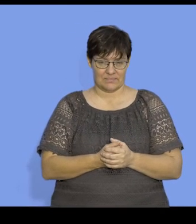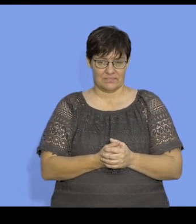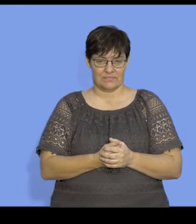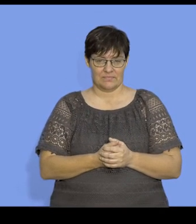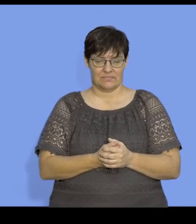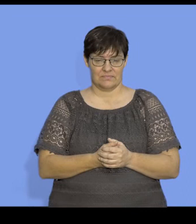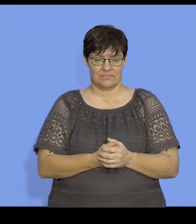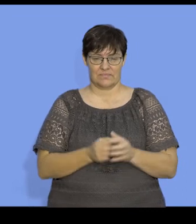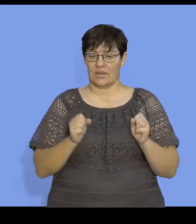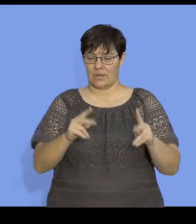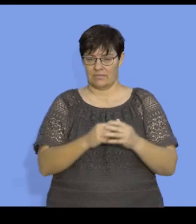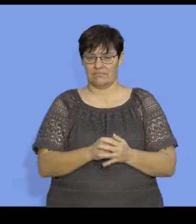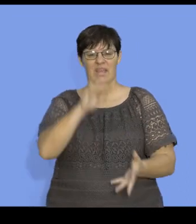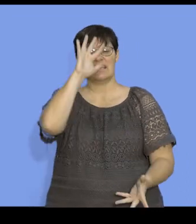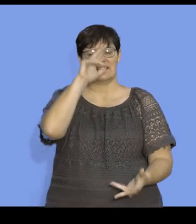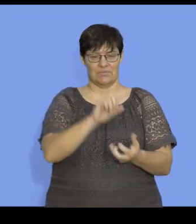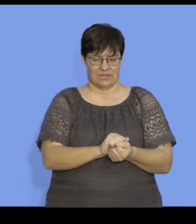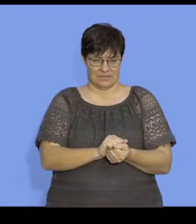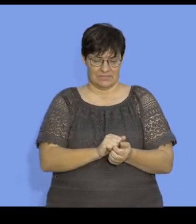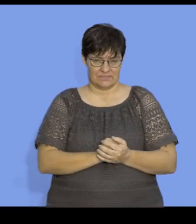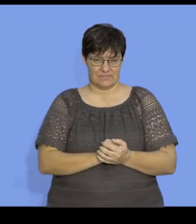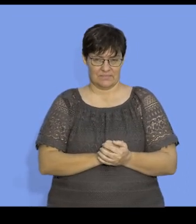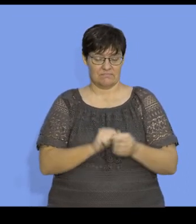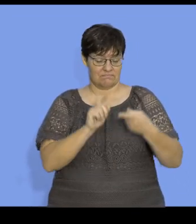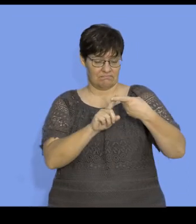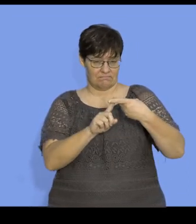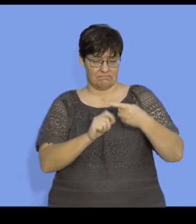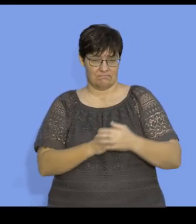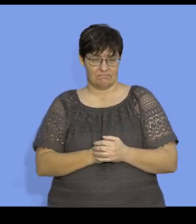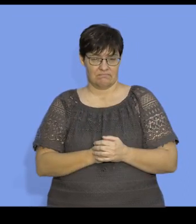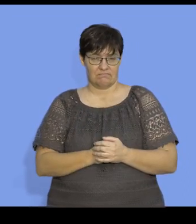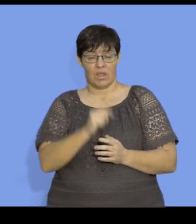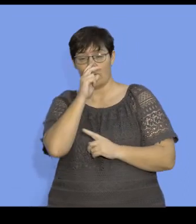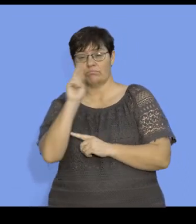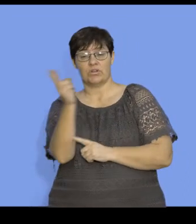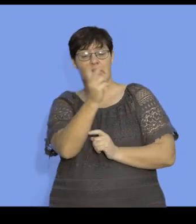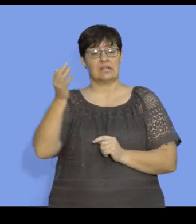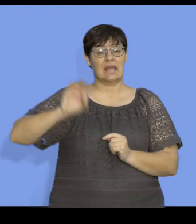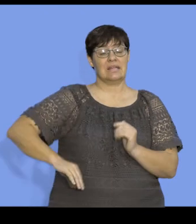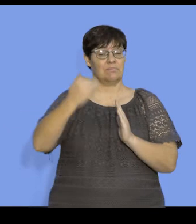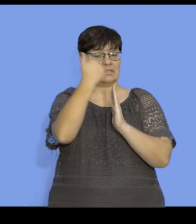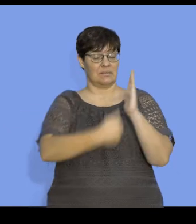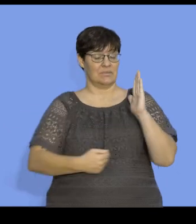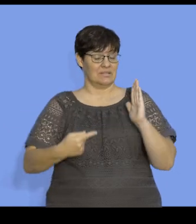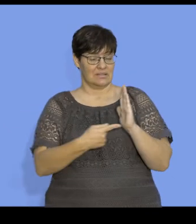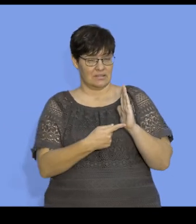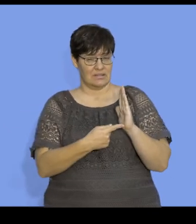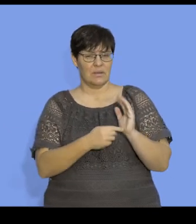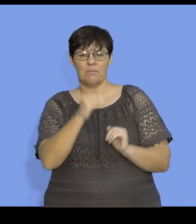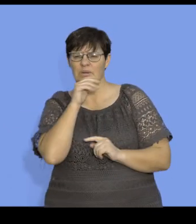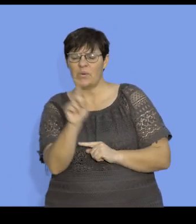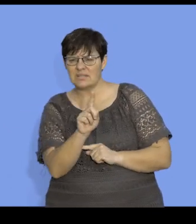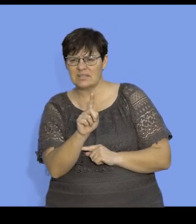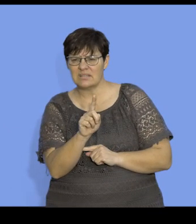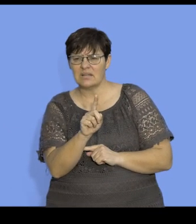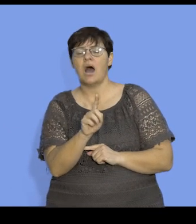Okay, let us summarize. 1, the projected income statement is a plan that will predict